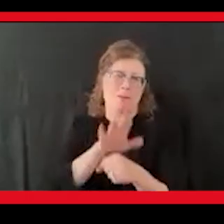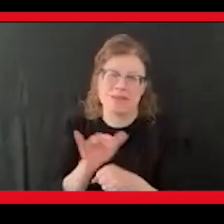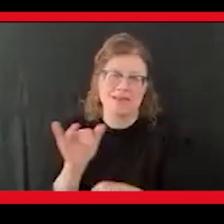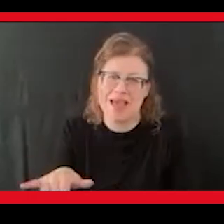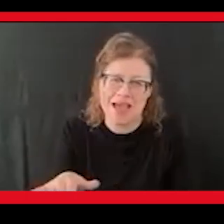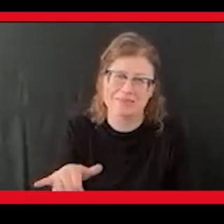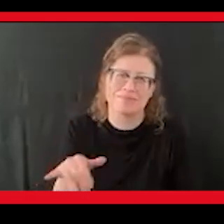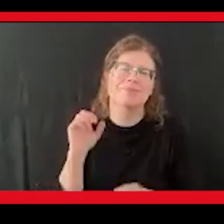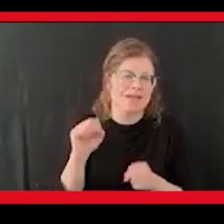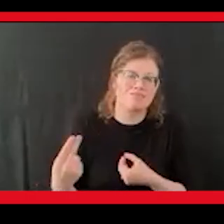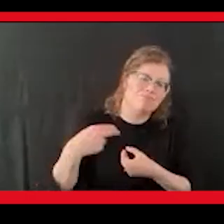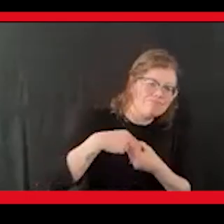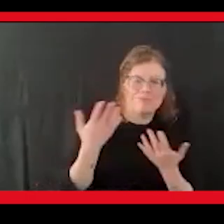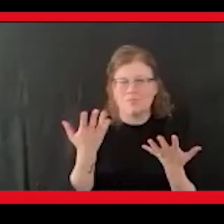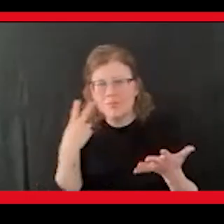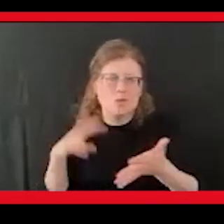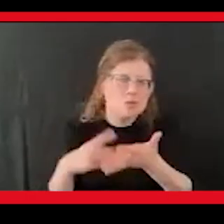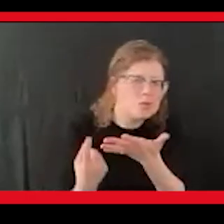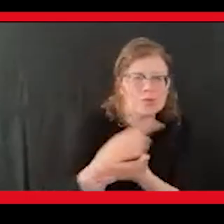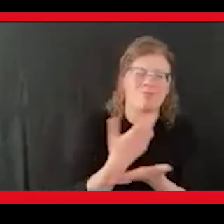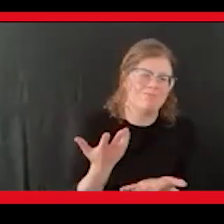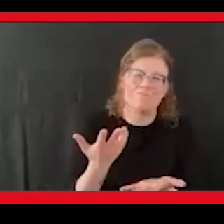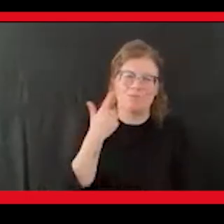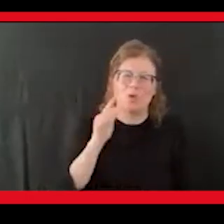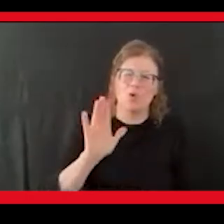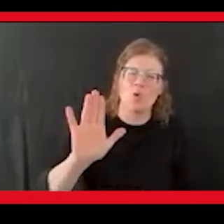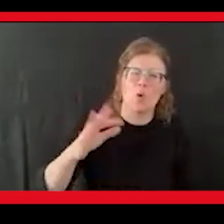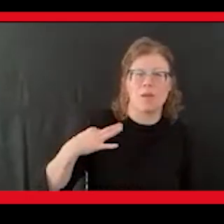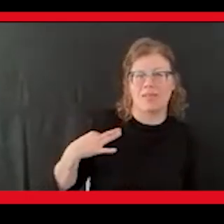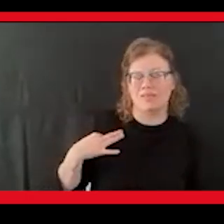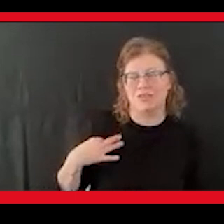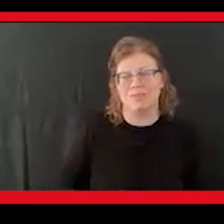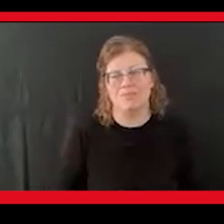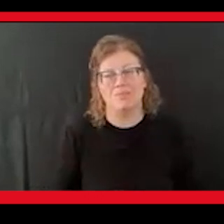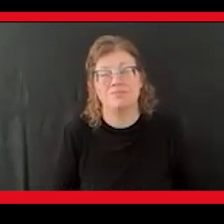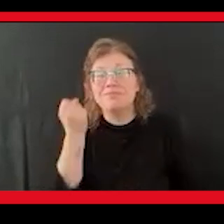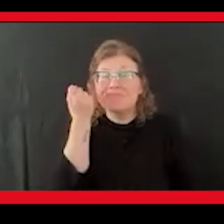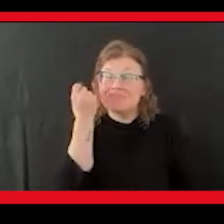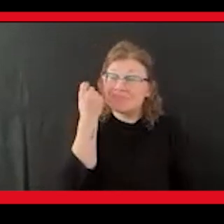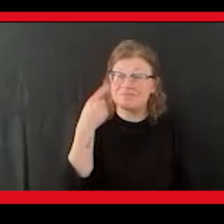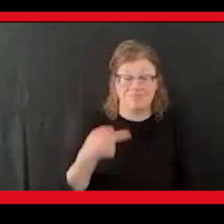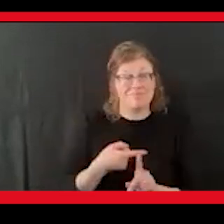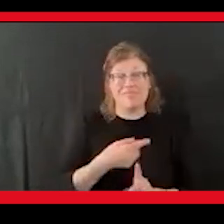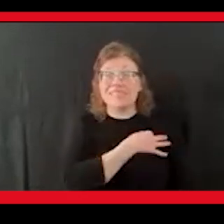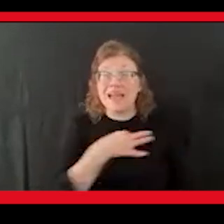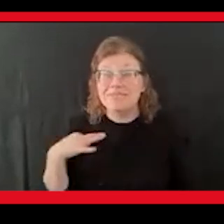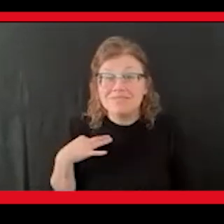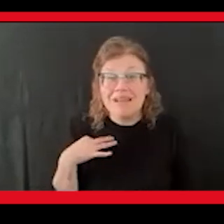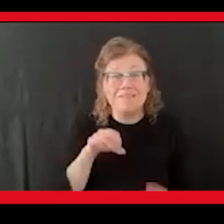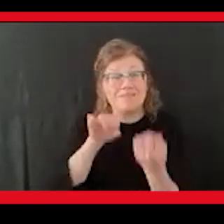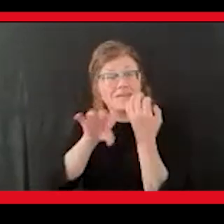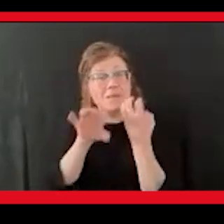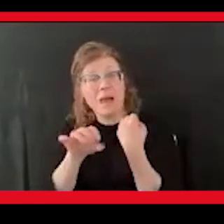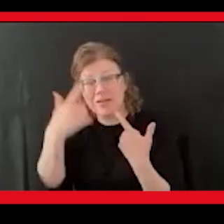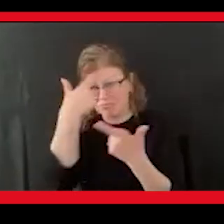addressed. Please keep in mind that requesting staff feedback is optional and does not guarantee success within the program. However,